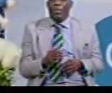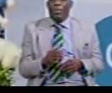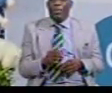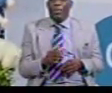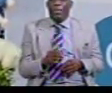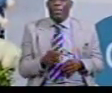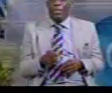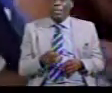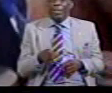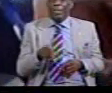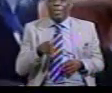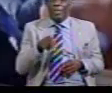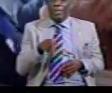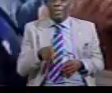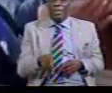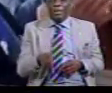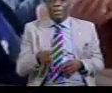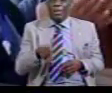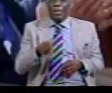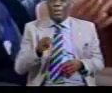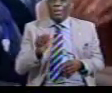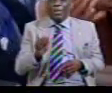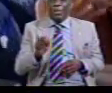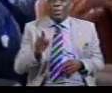His name is Papa Obake.